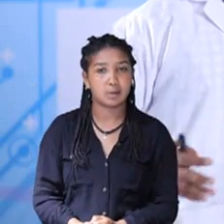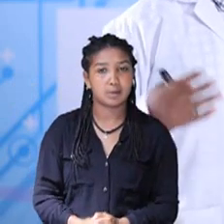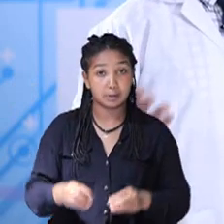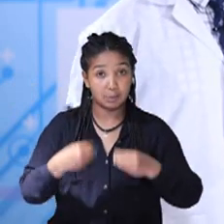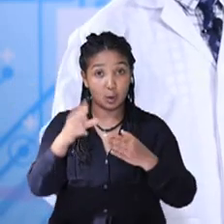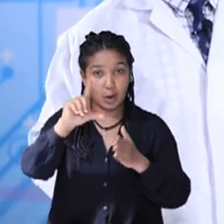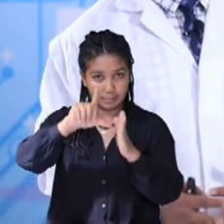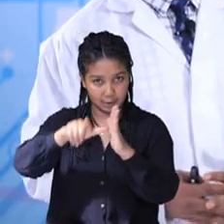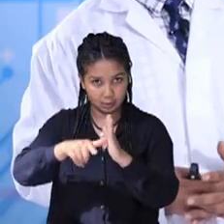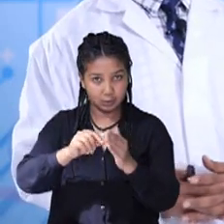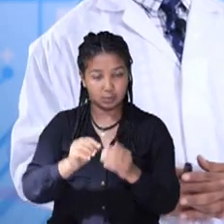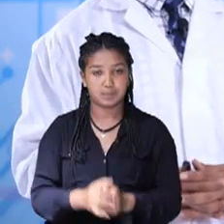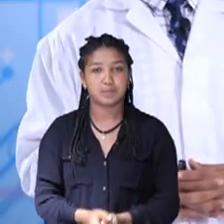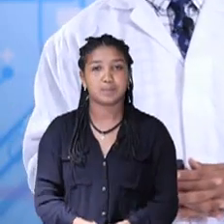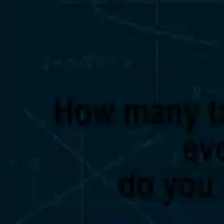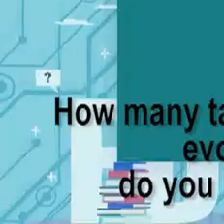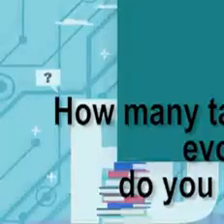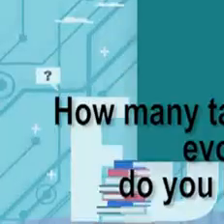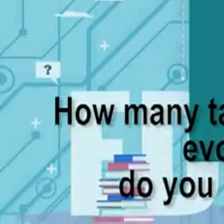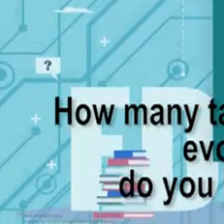Let me give you 1 minute to think about it.